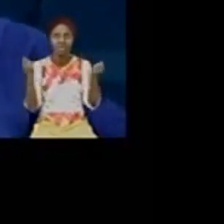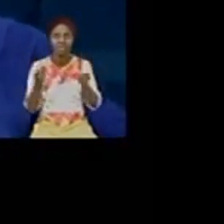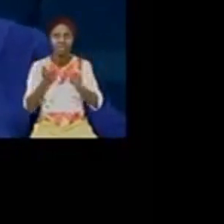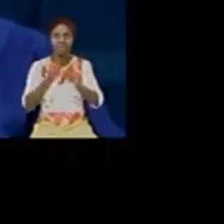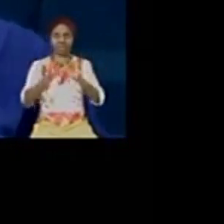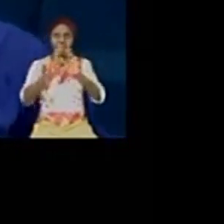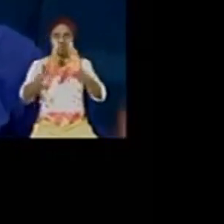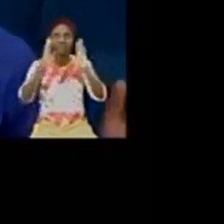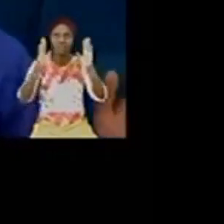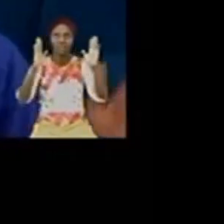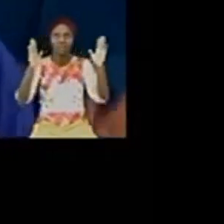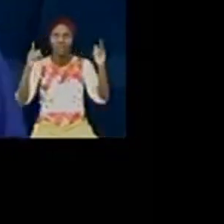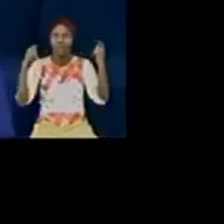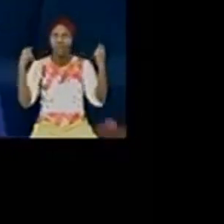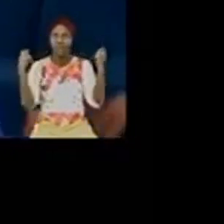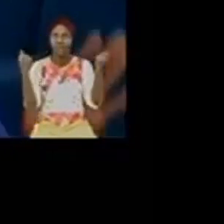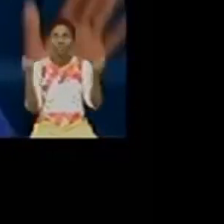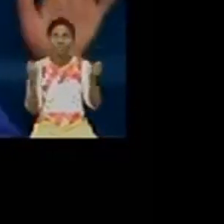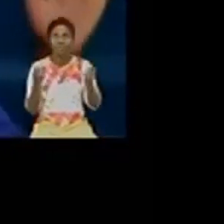Hosanna.